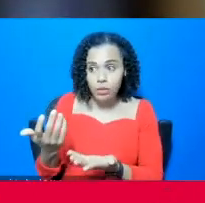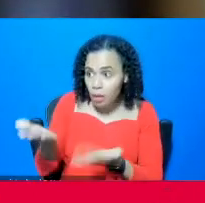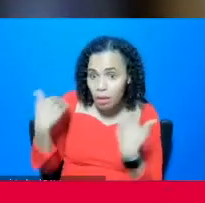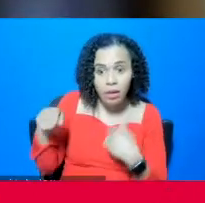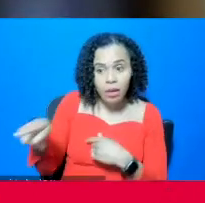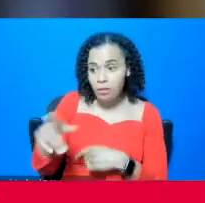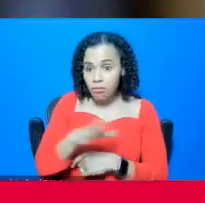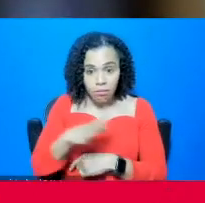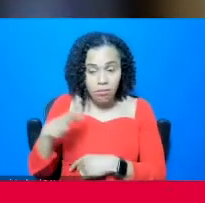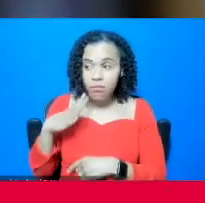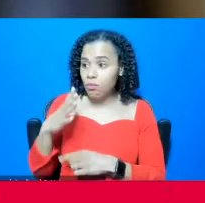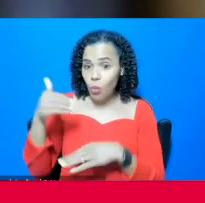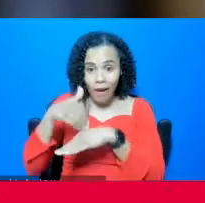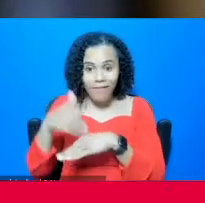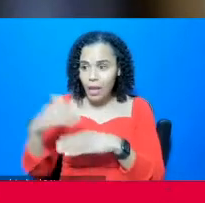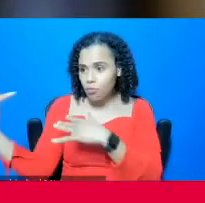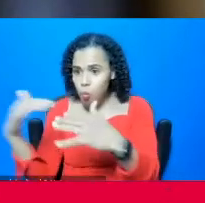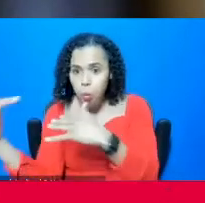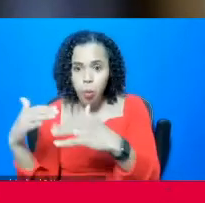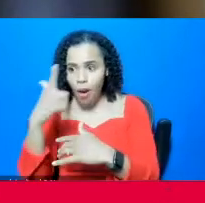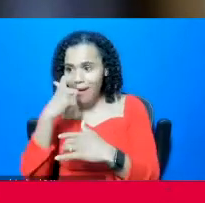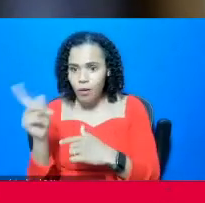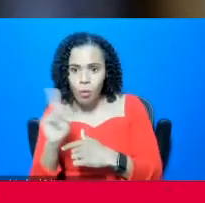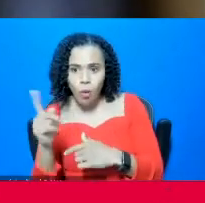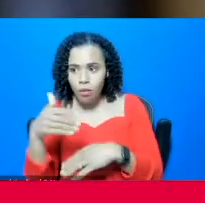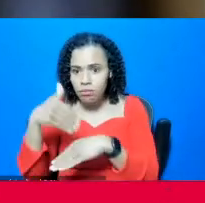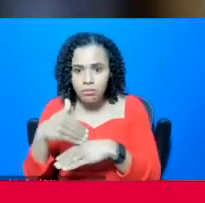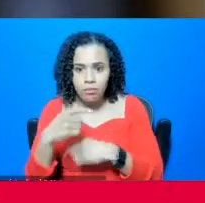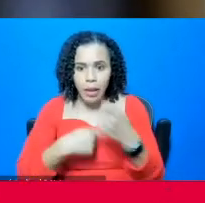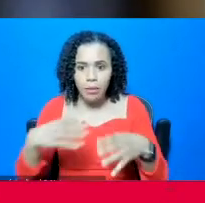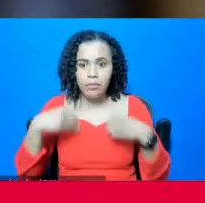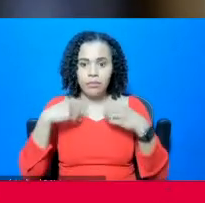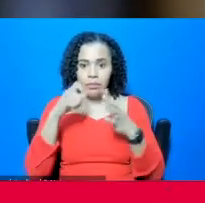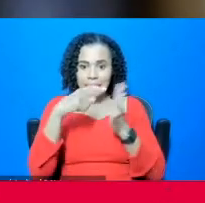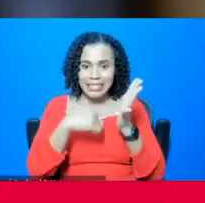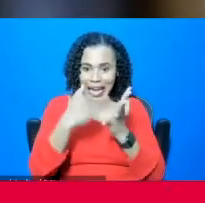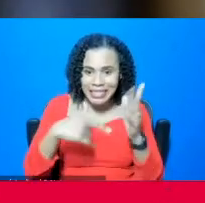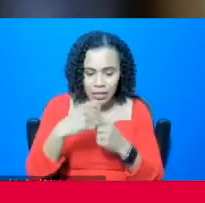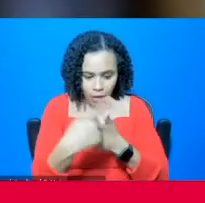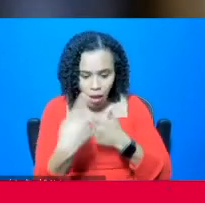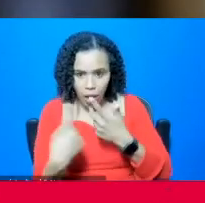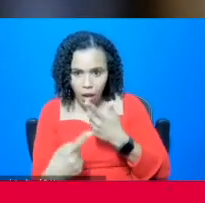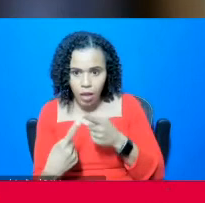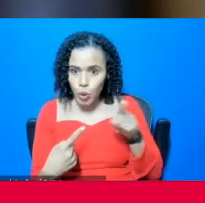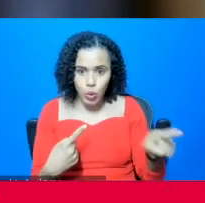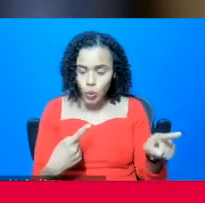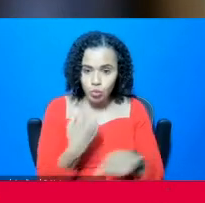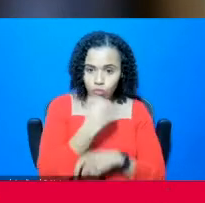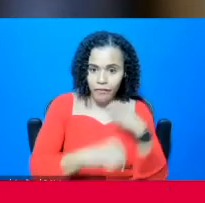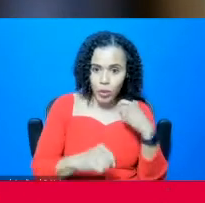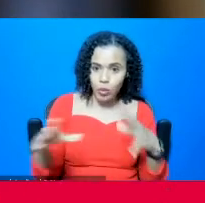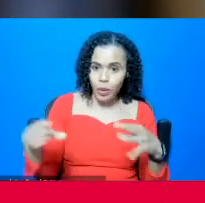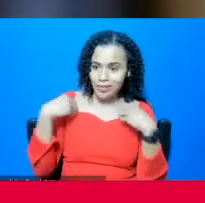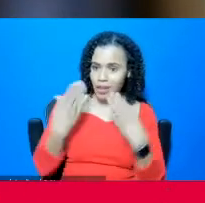cause PTSD and other disabling factors. So my final point will be that